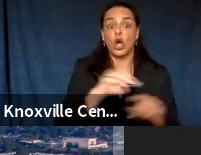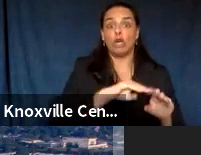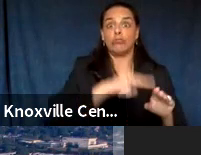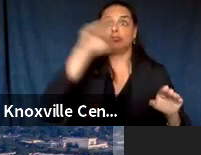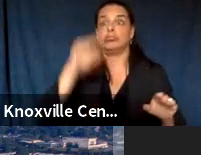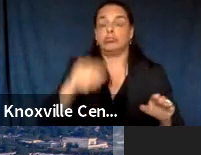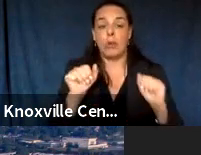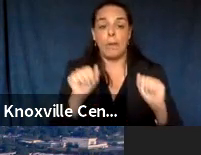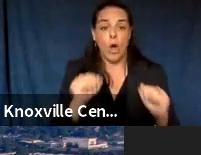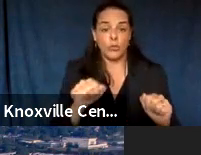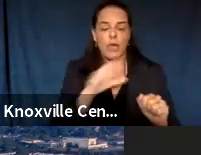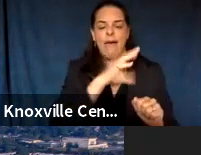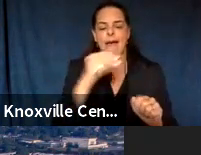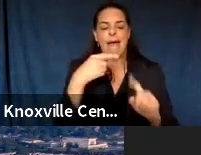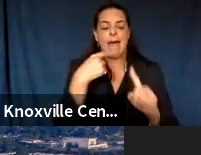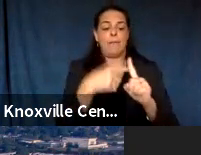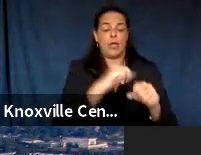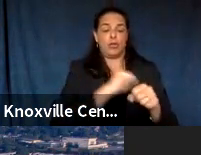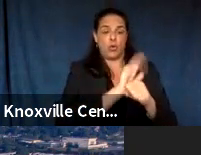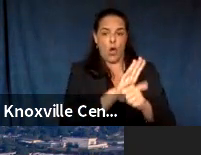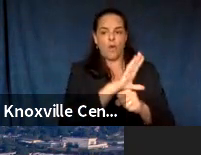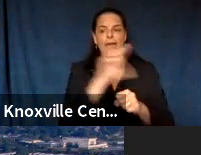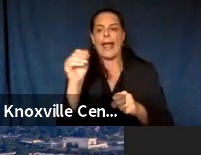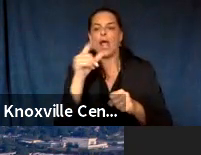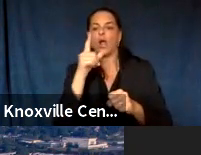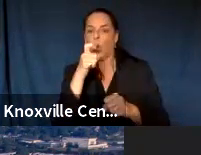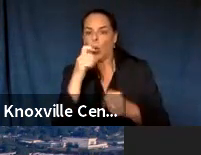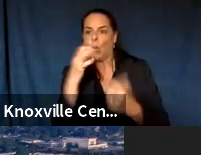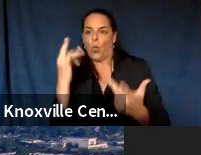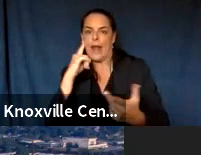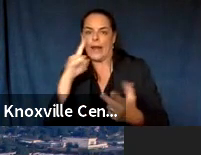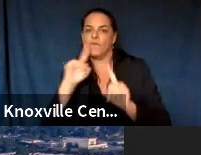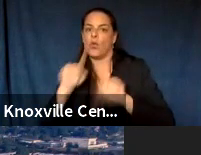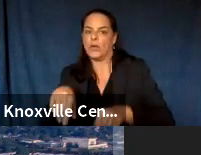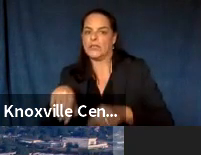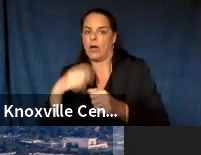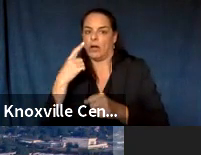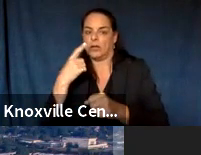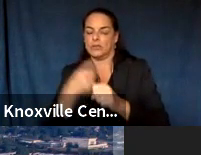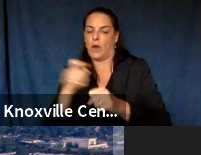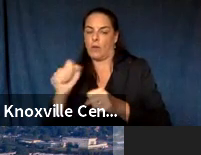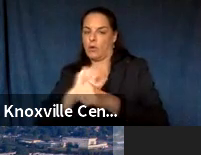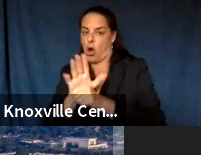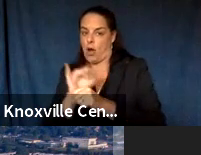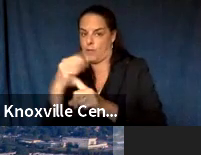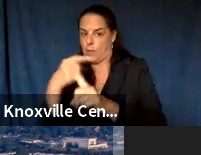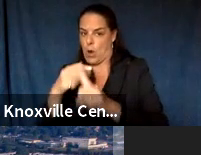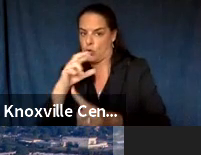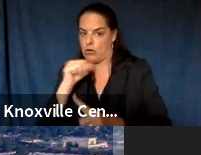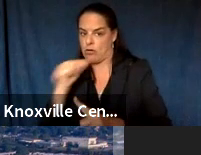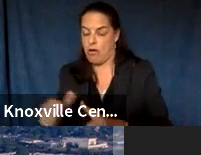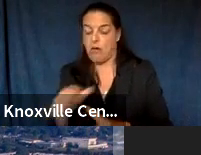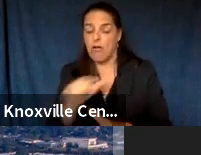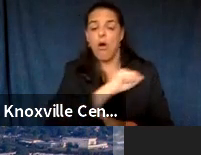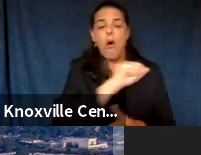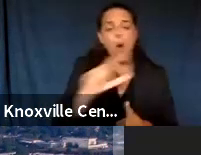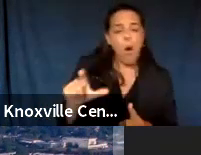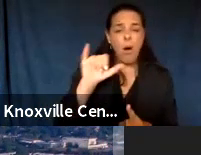positive patients and the patients with pending test results in the hospital. These data are gathered from the